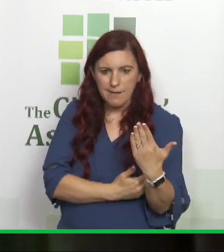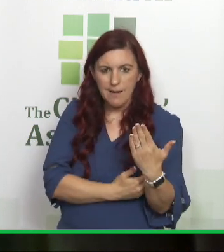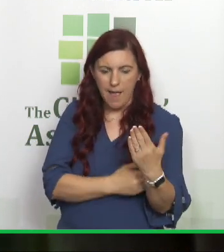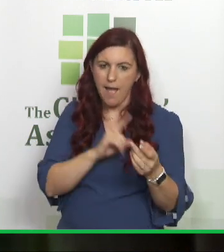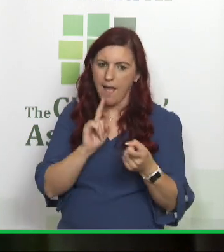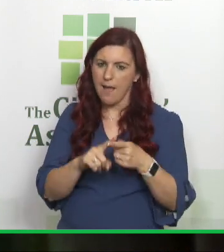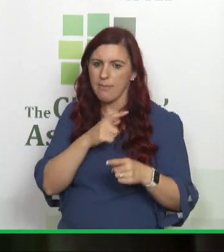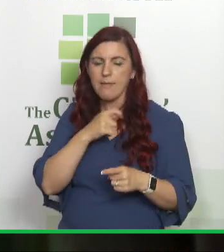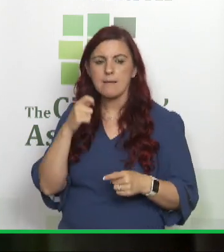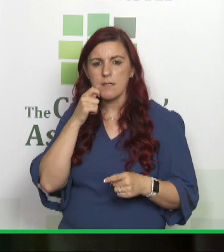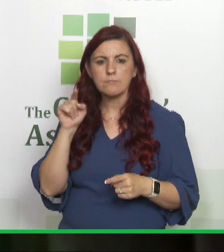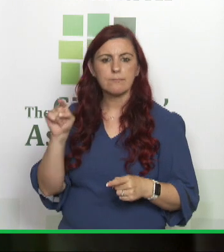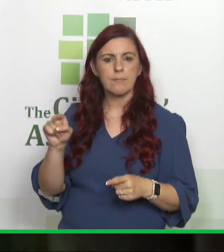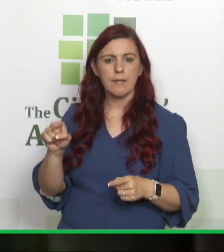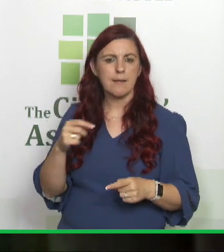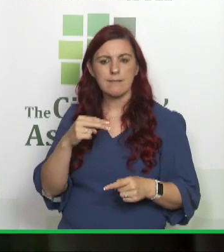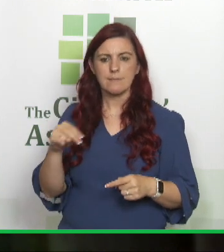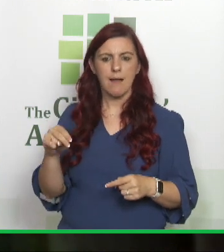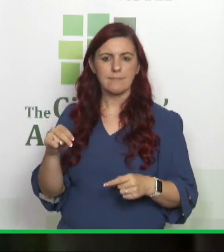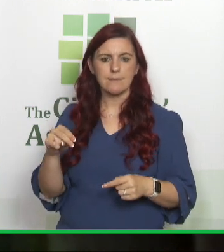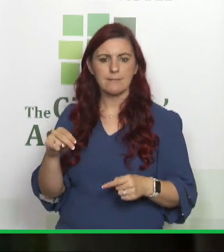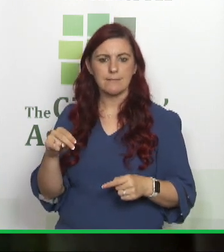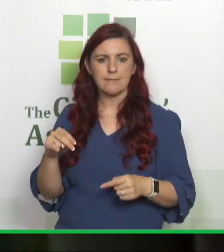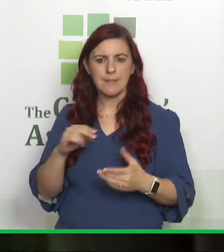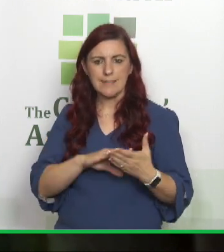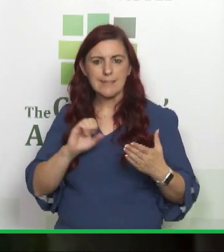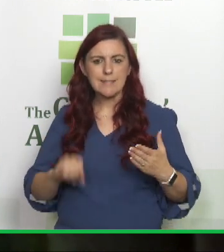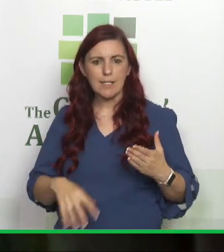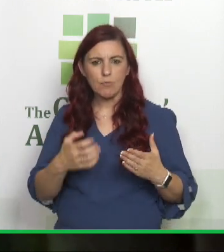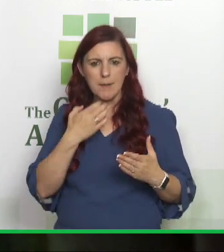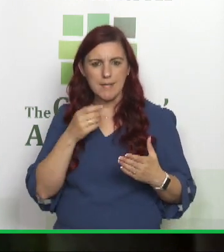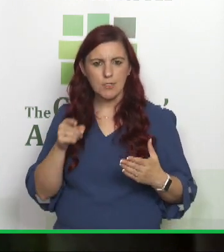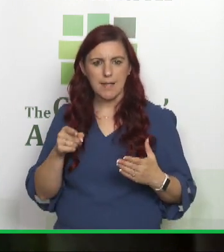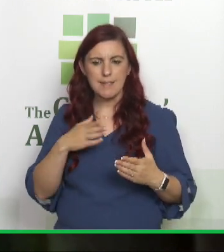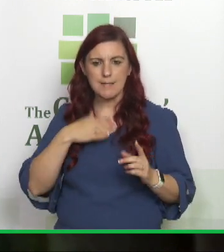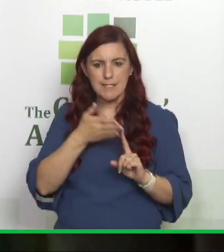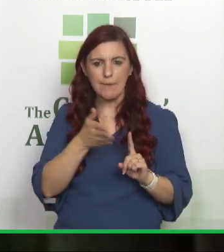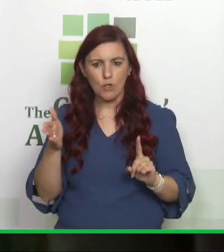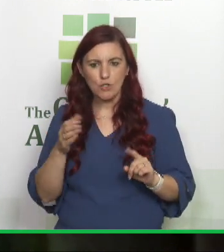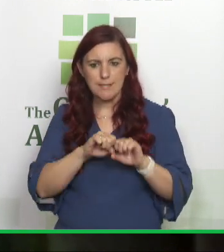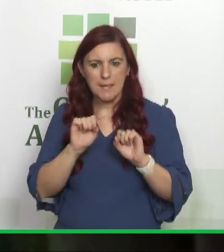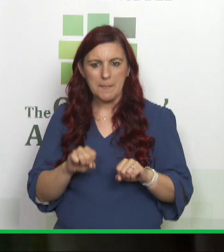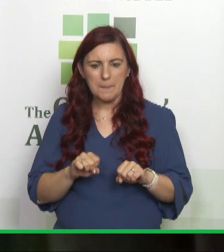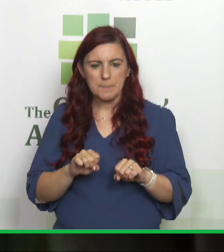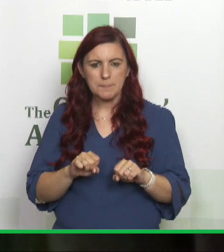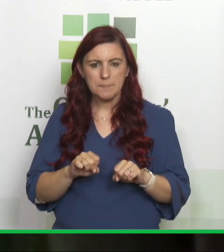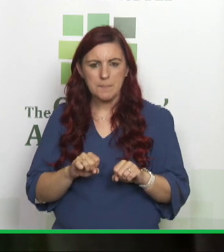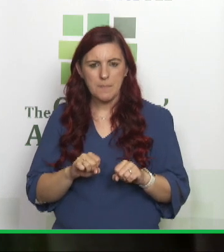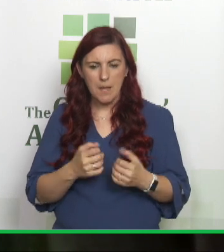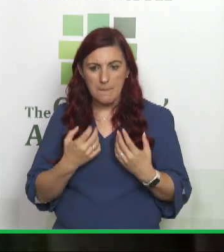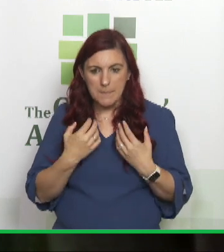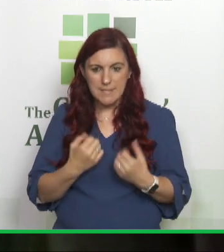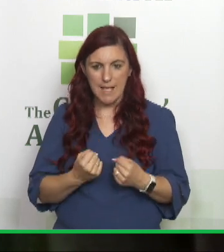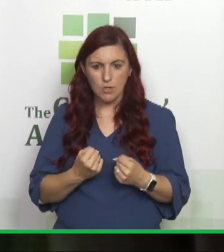also emphasised to me that this was not decriminalisation, but is a diversion scheme. Possession of drugs